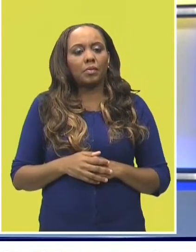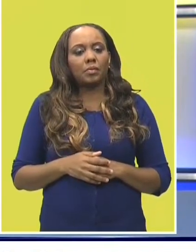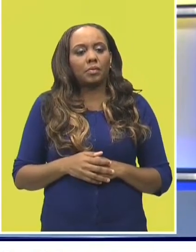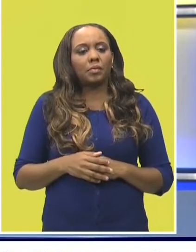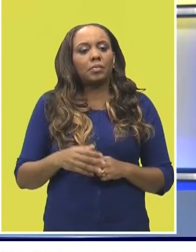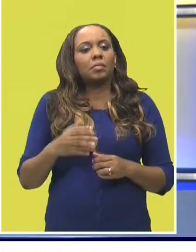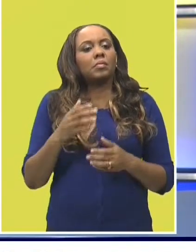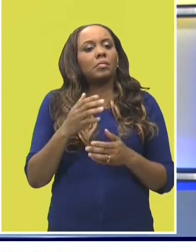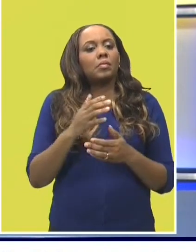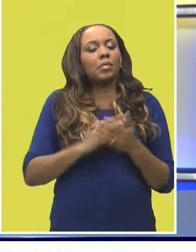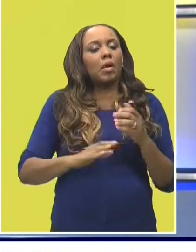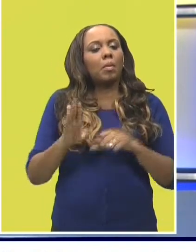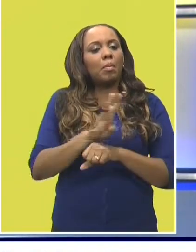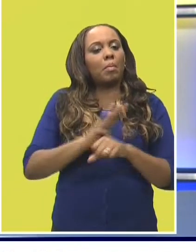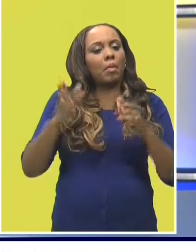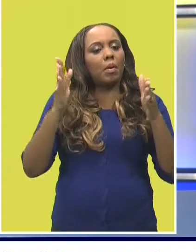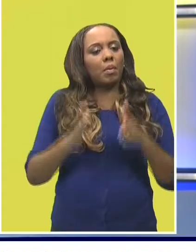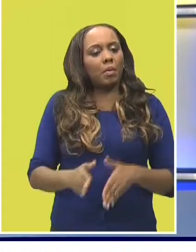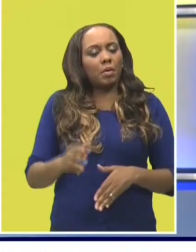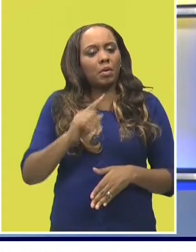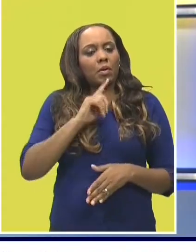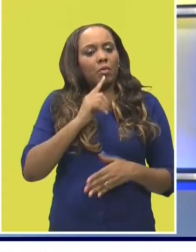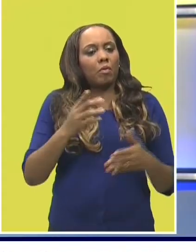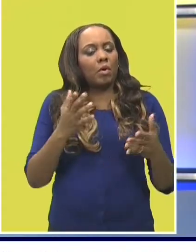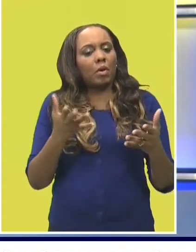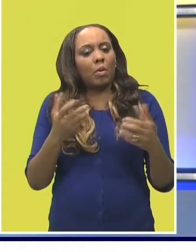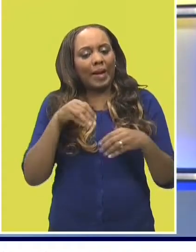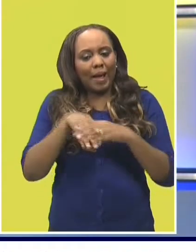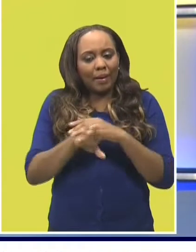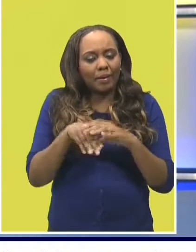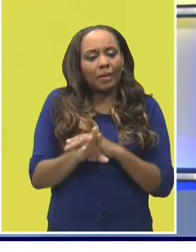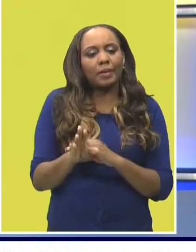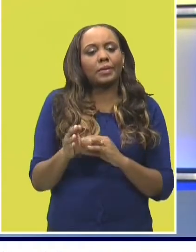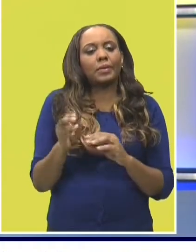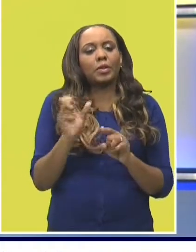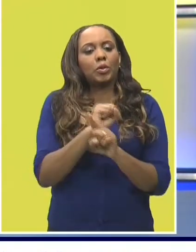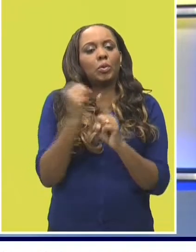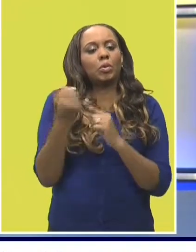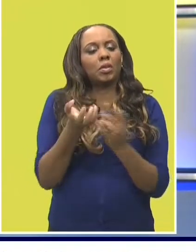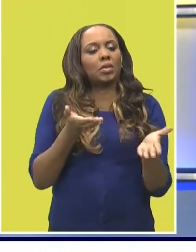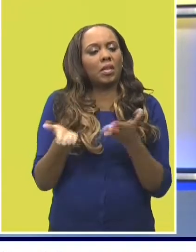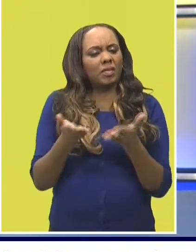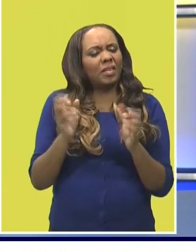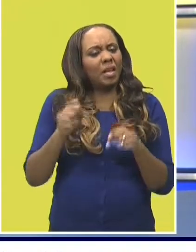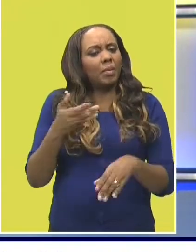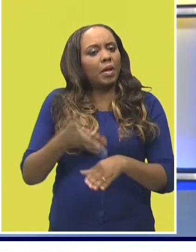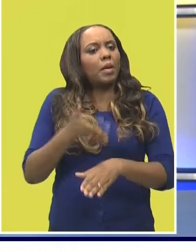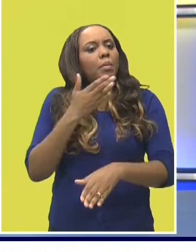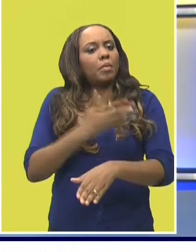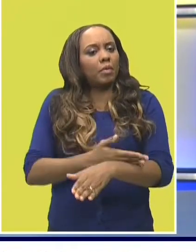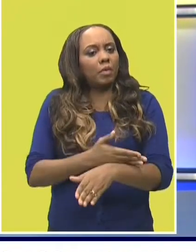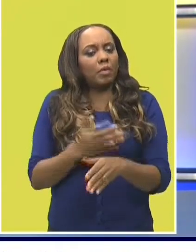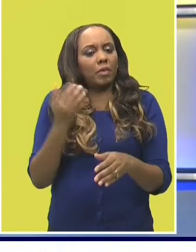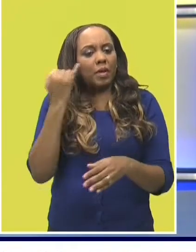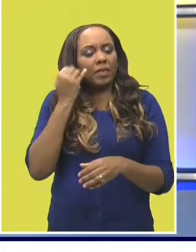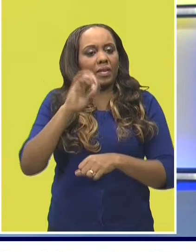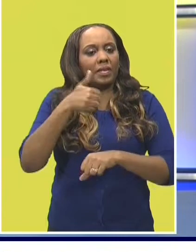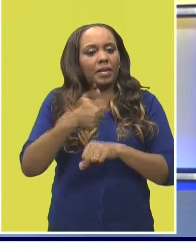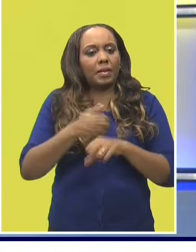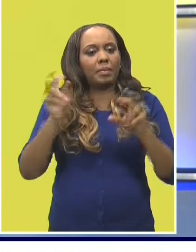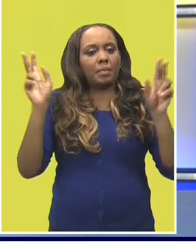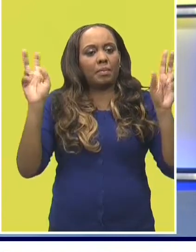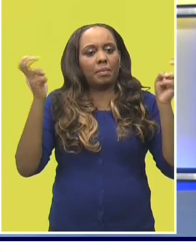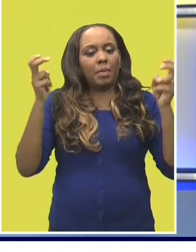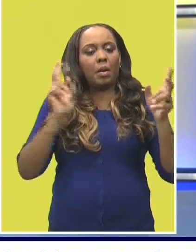certain social services could be significantly reduced with the establishment of people's assemblies. This suggestion from member of the